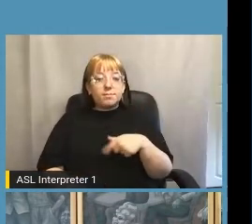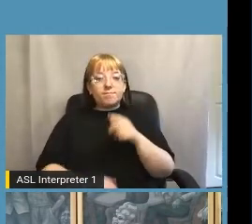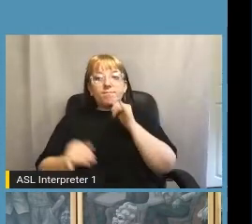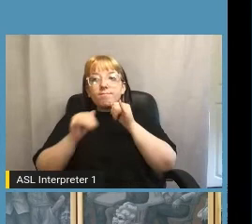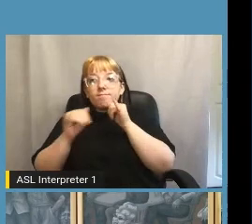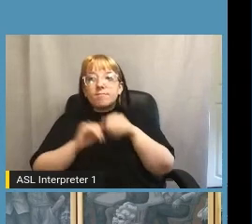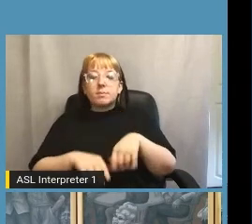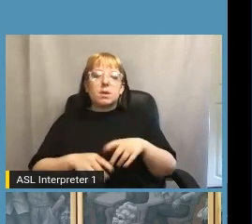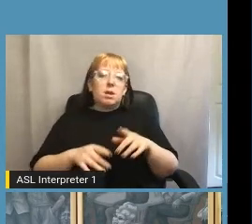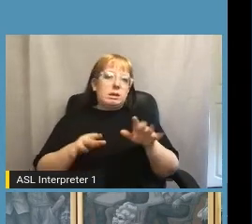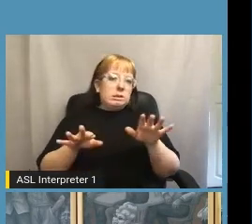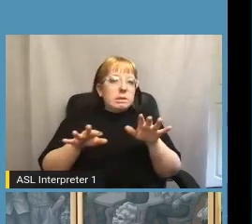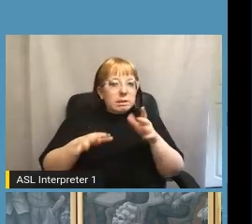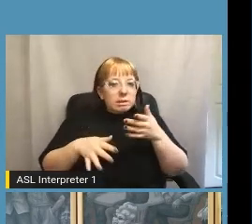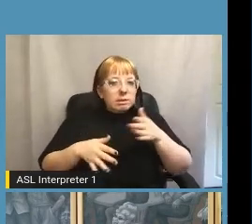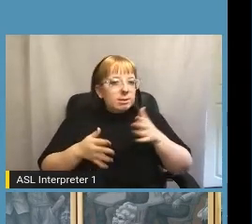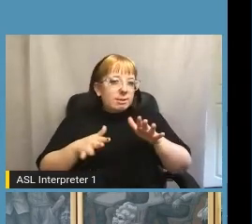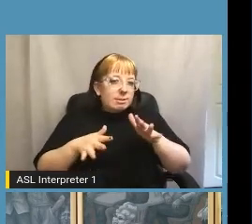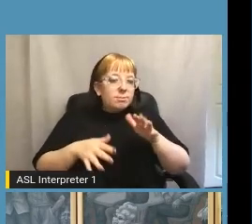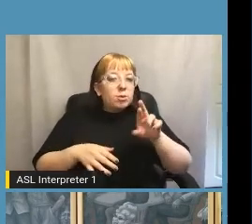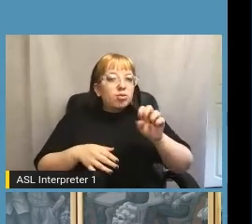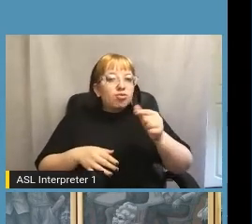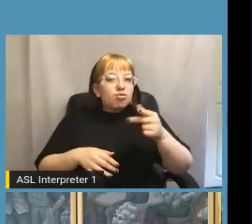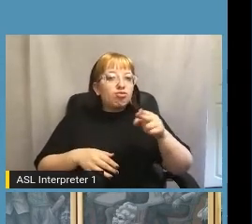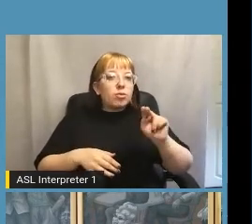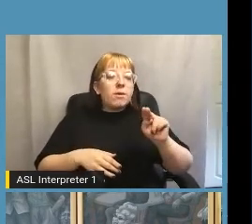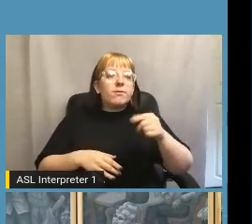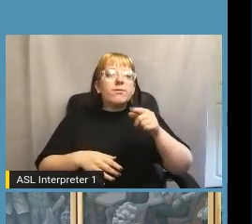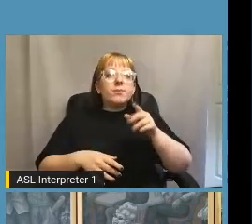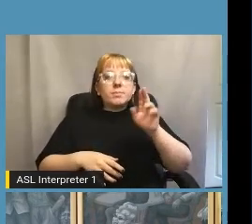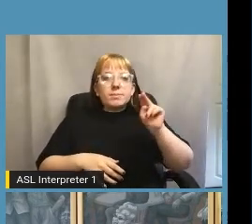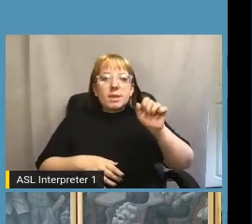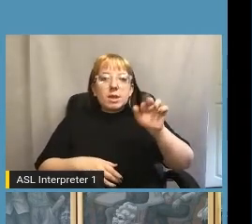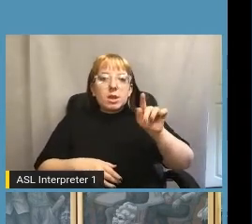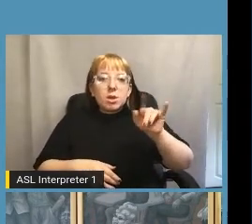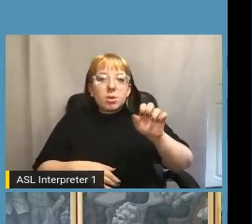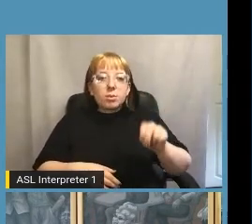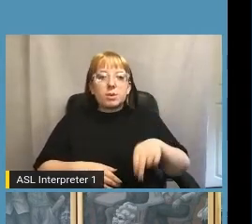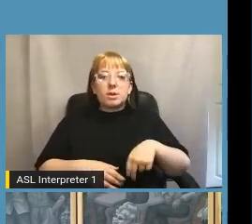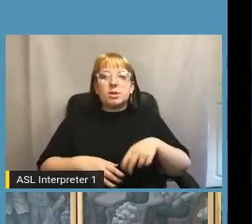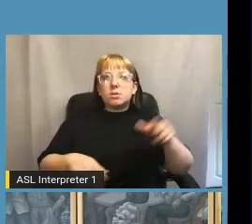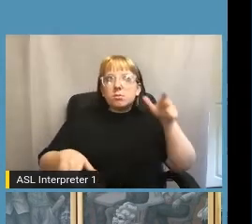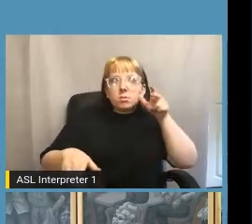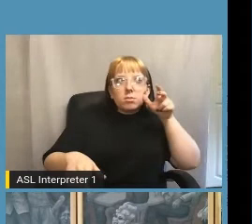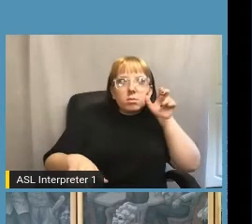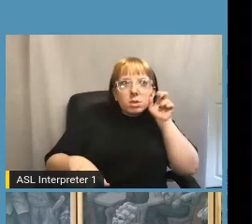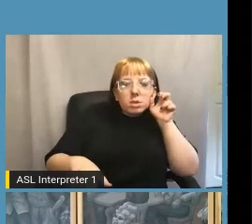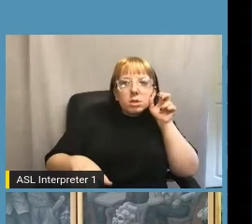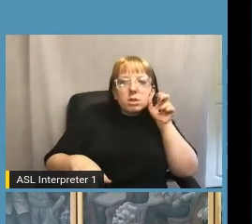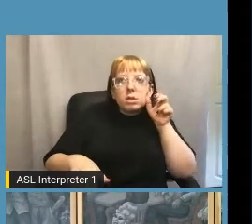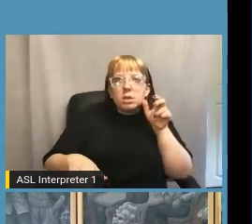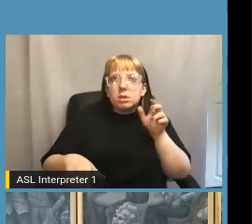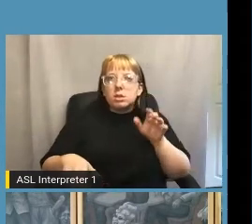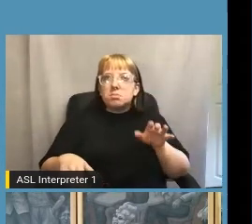narration. Then we do a rough cut, pairing the narration with the audio. We listen to that rough cut.